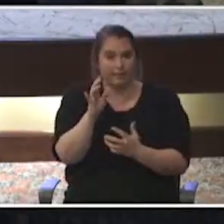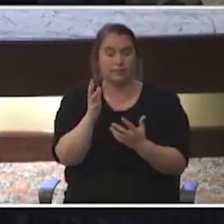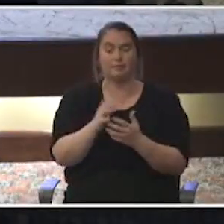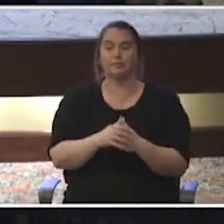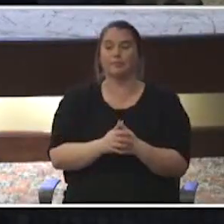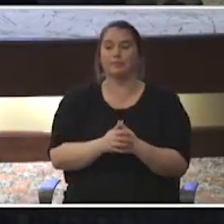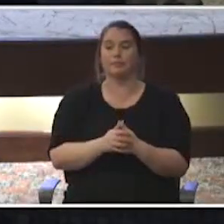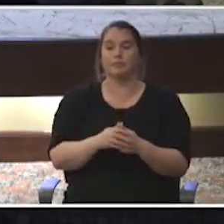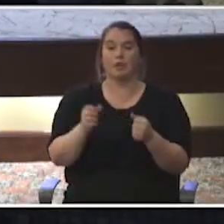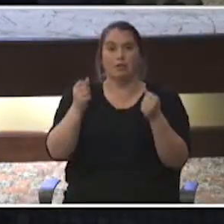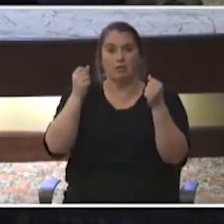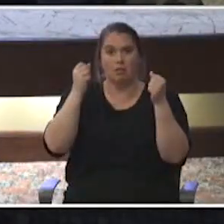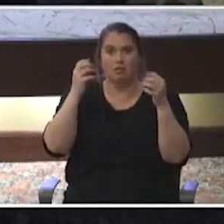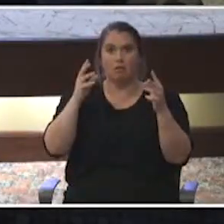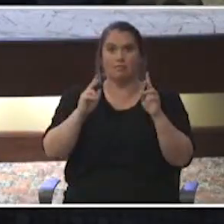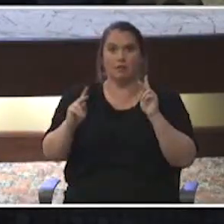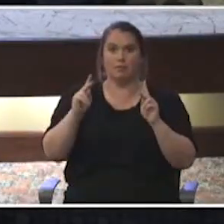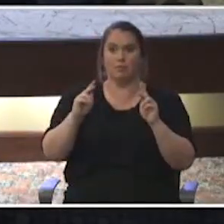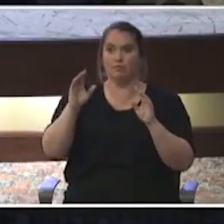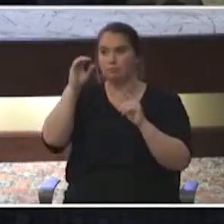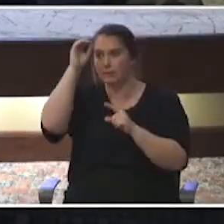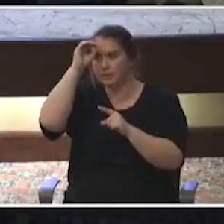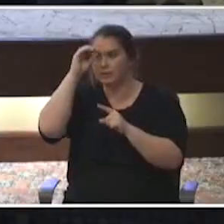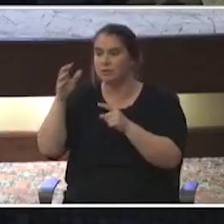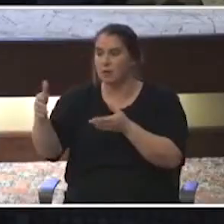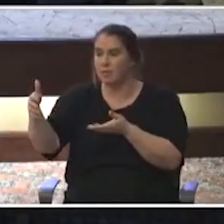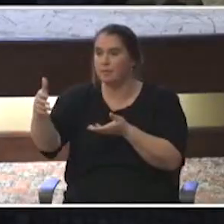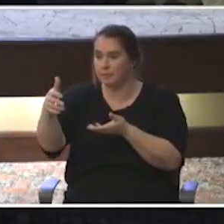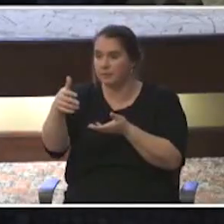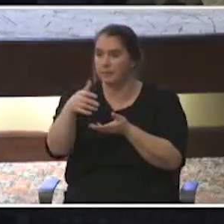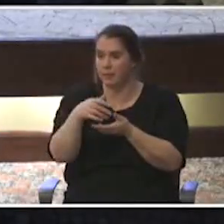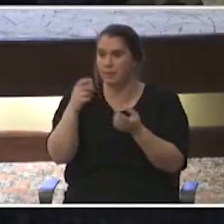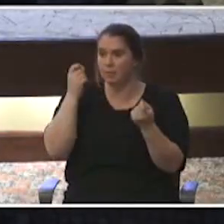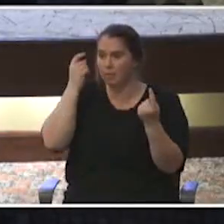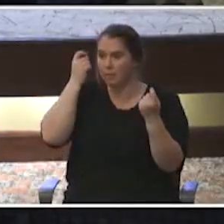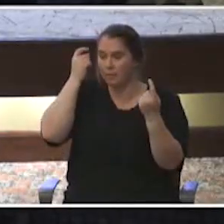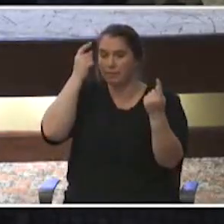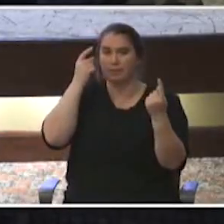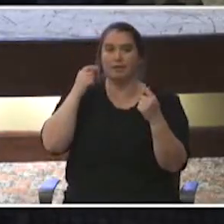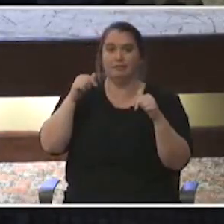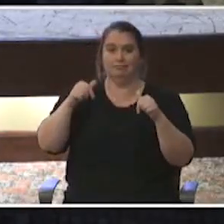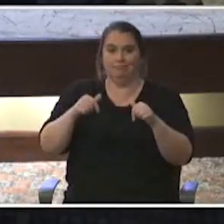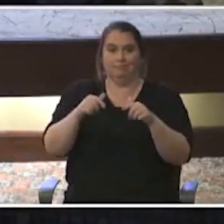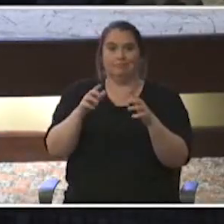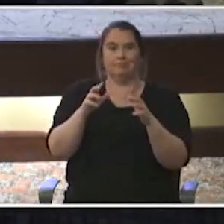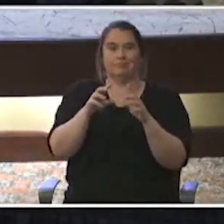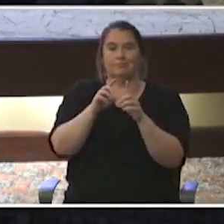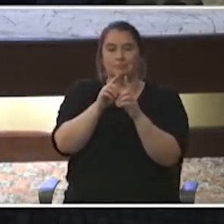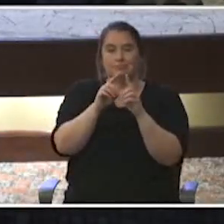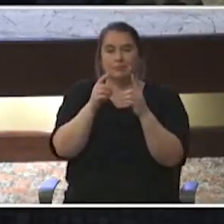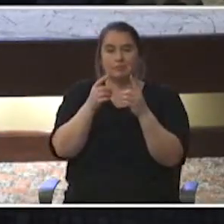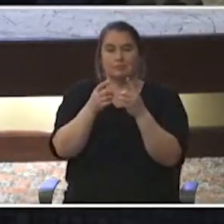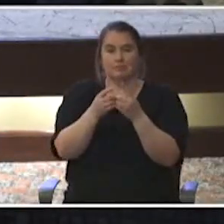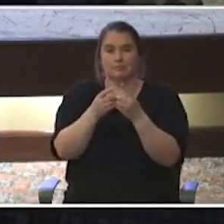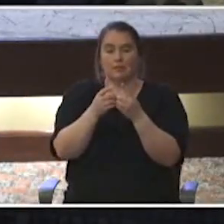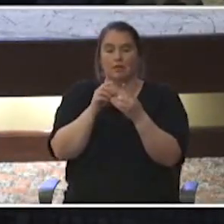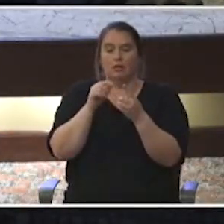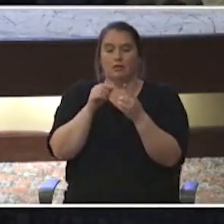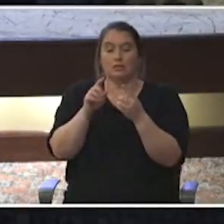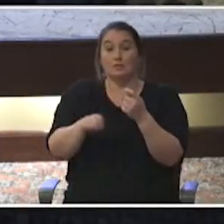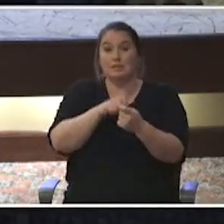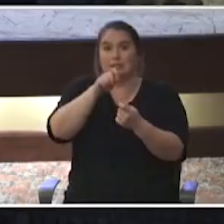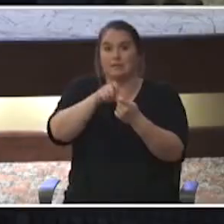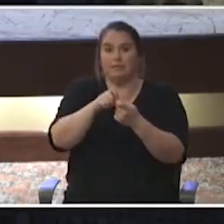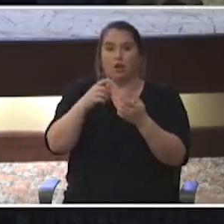public discussion is really more in my familiar realm of the design conversation, the design of public spaces, particularly